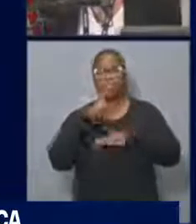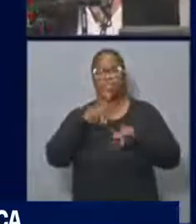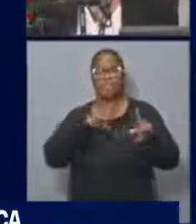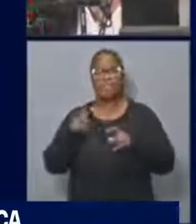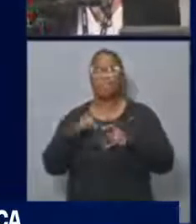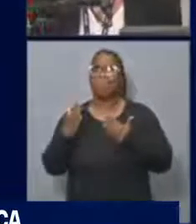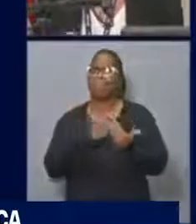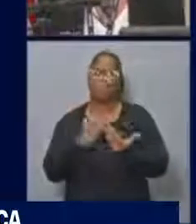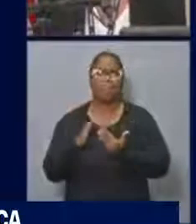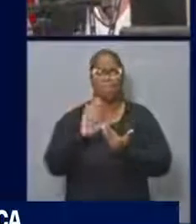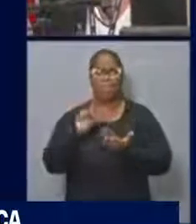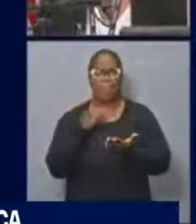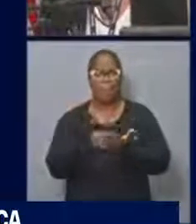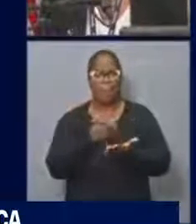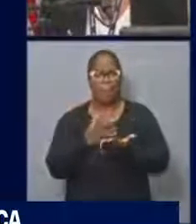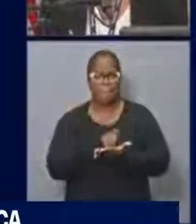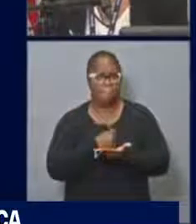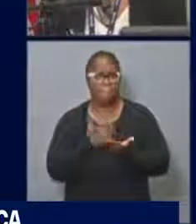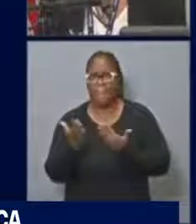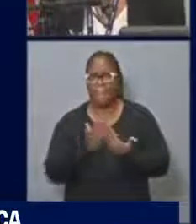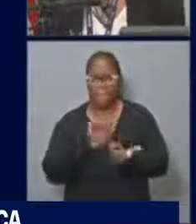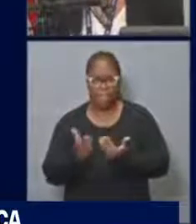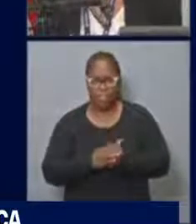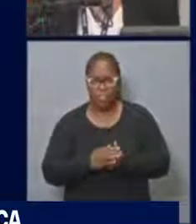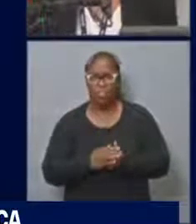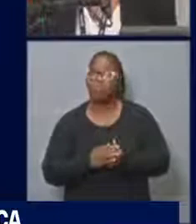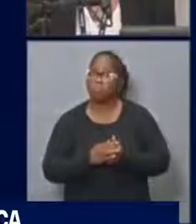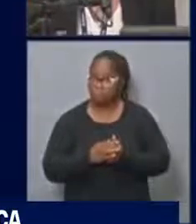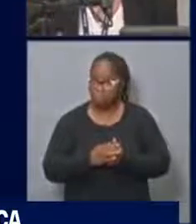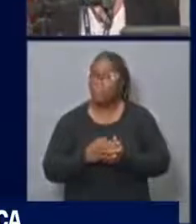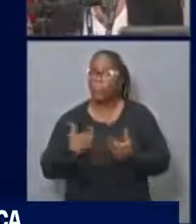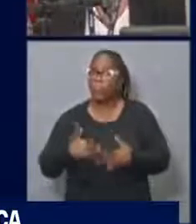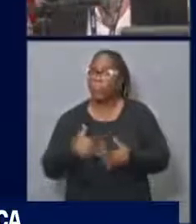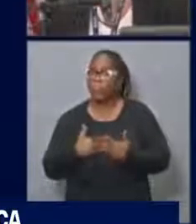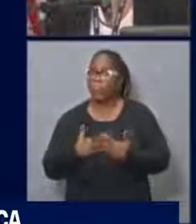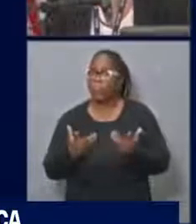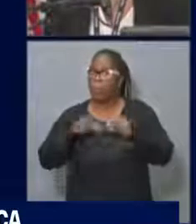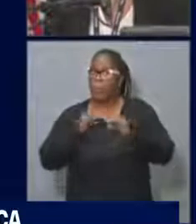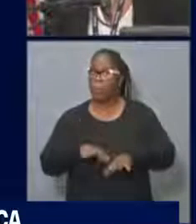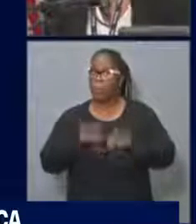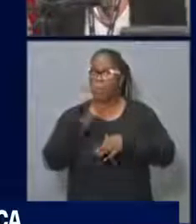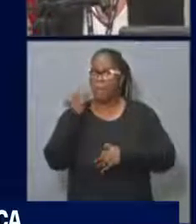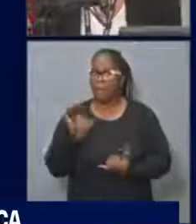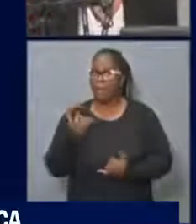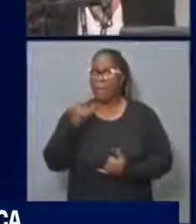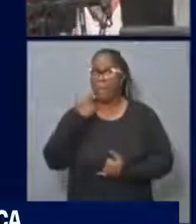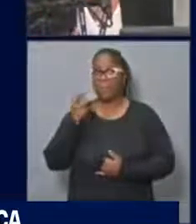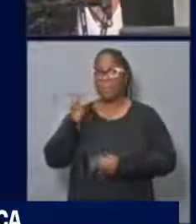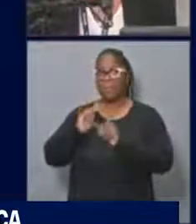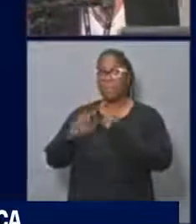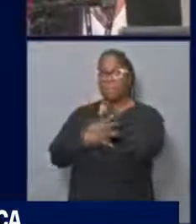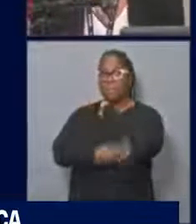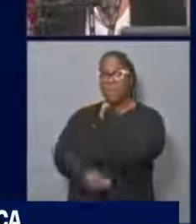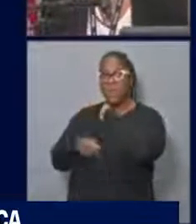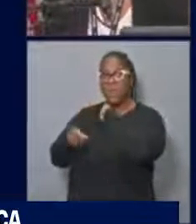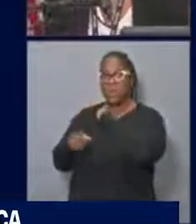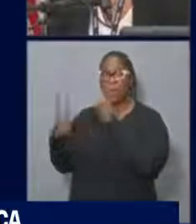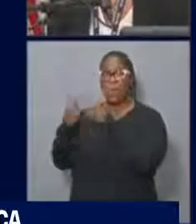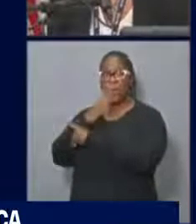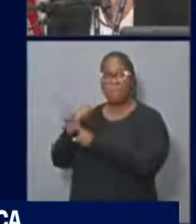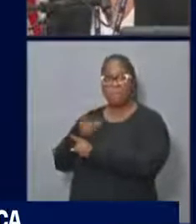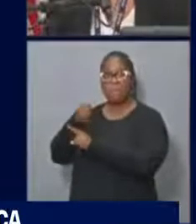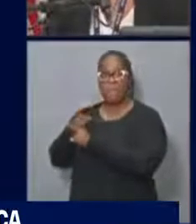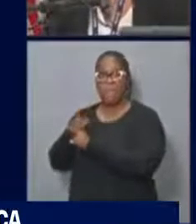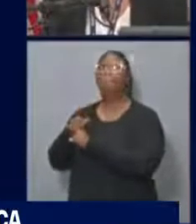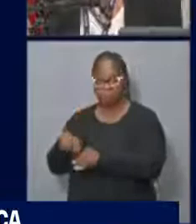of their income. And this is especially important since communities with the highest poverty rates have been especially hit hard by